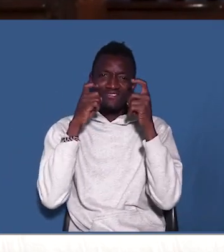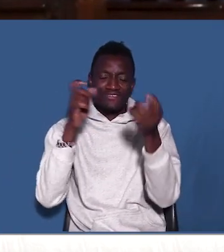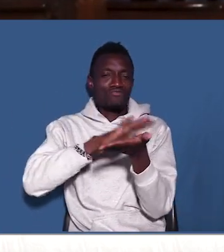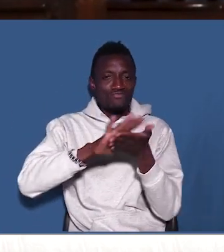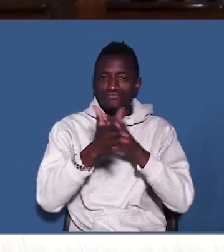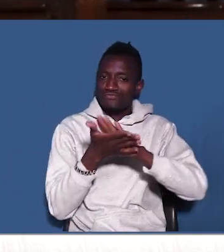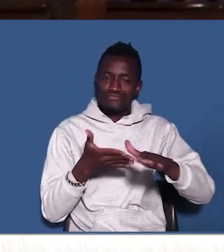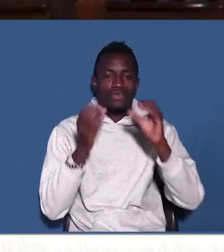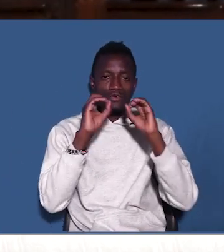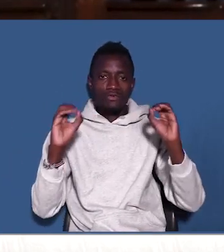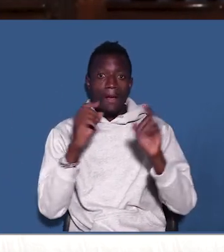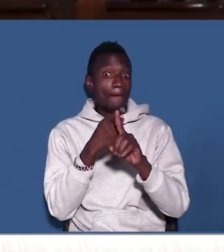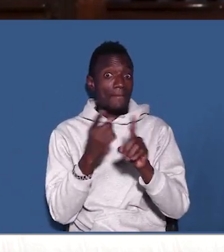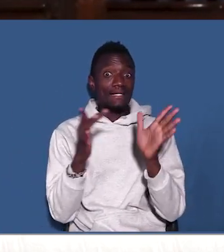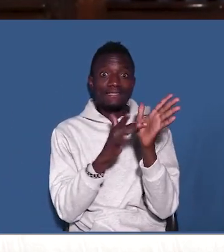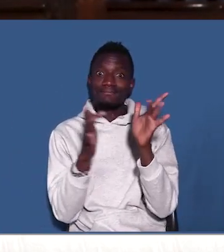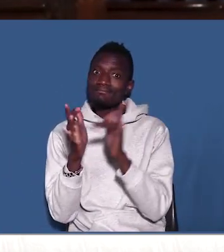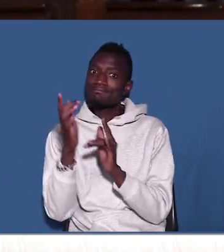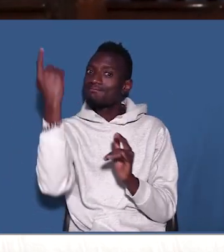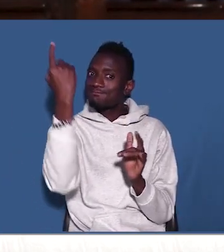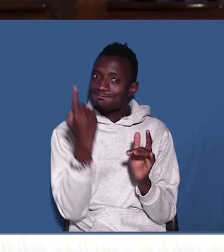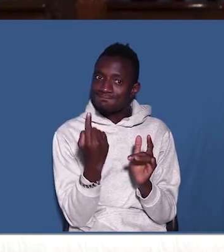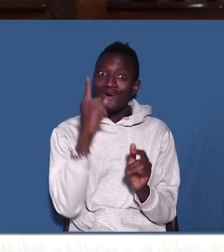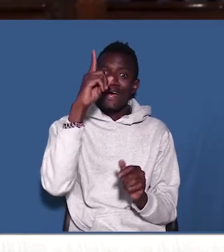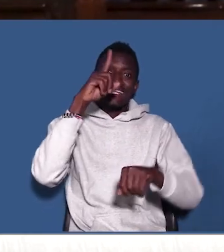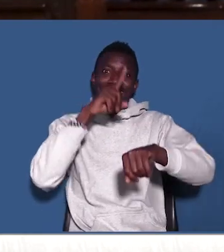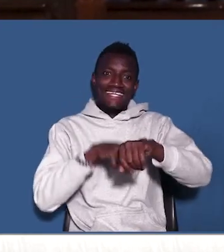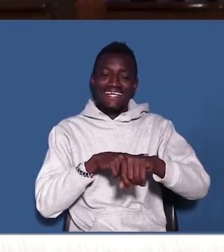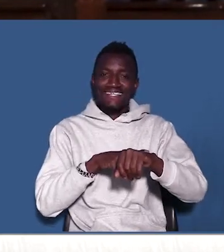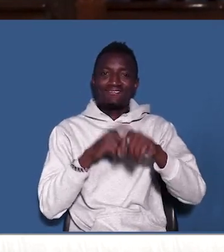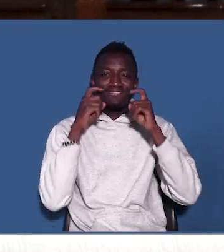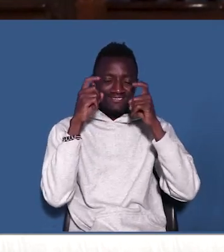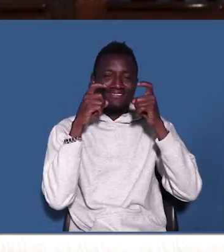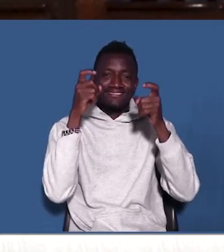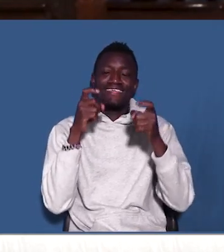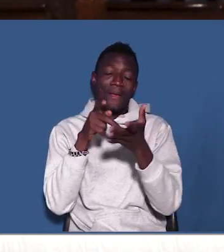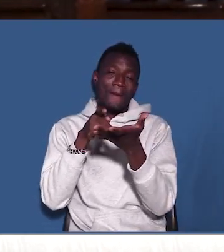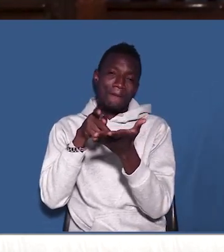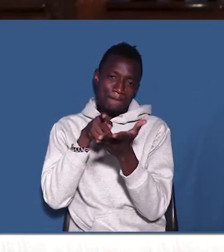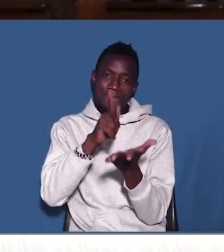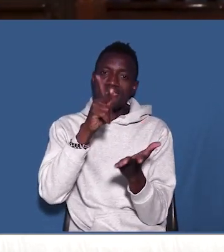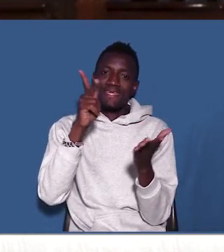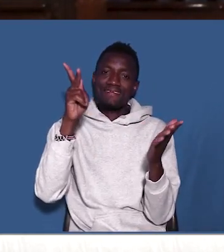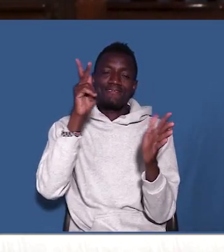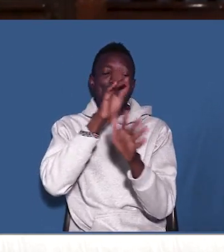done other than that which he did in order to redeem man from sin.